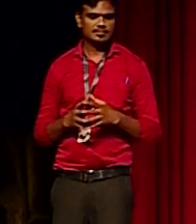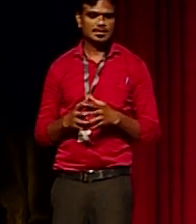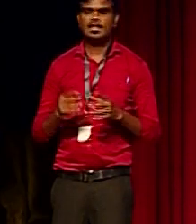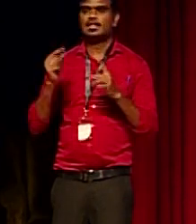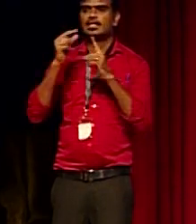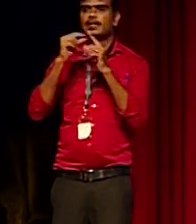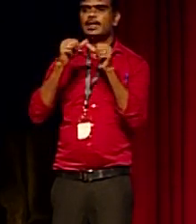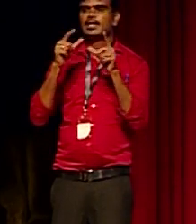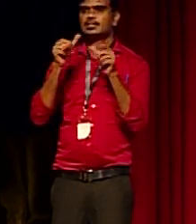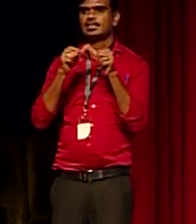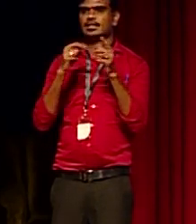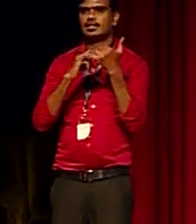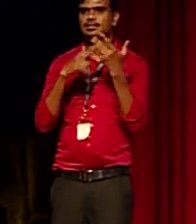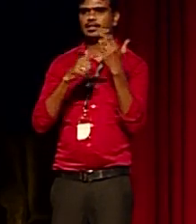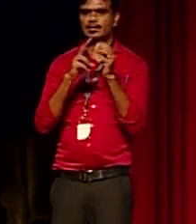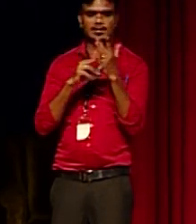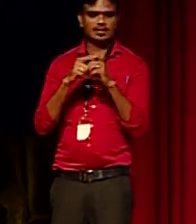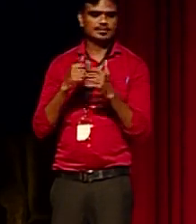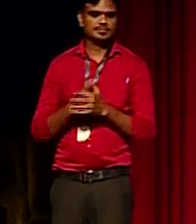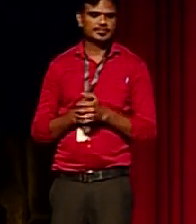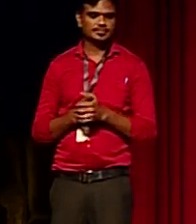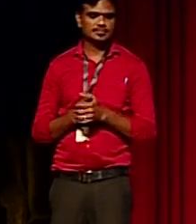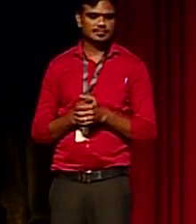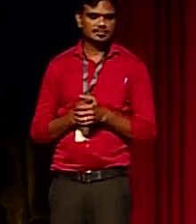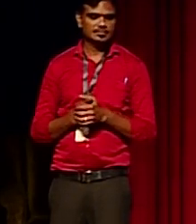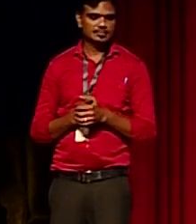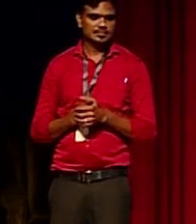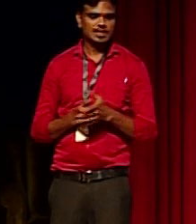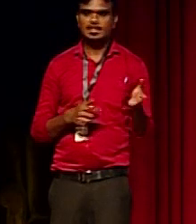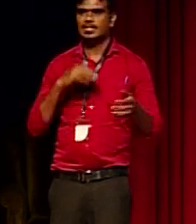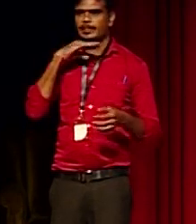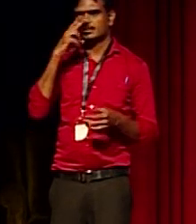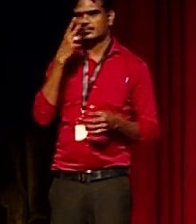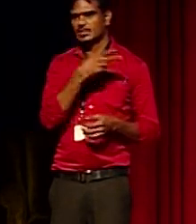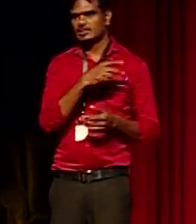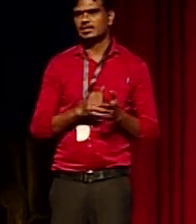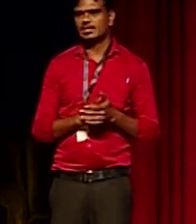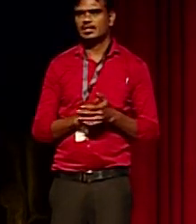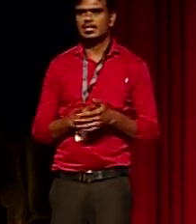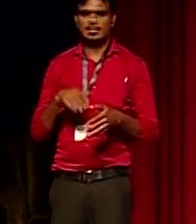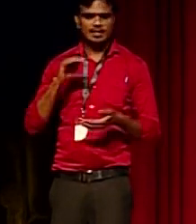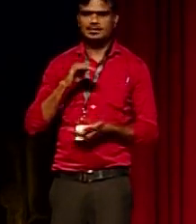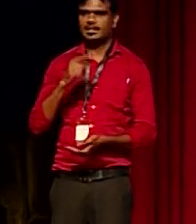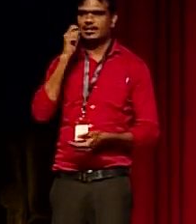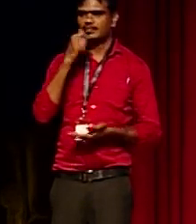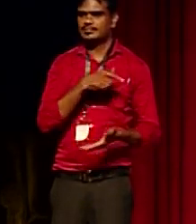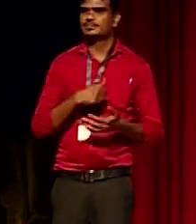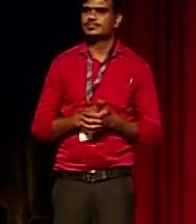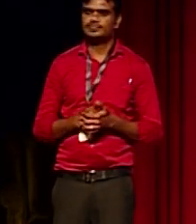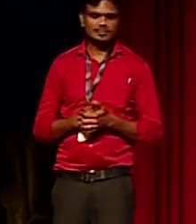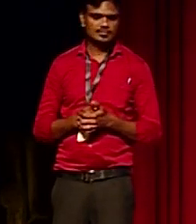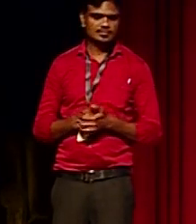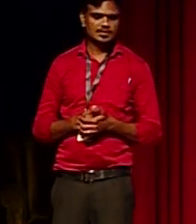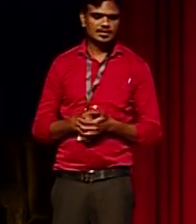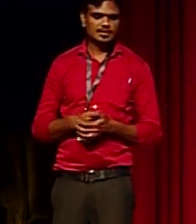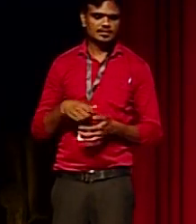This is Palestine a month ago. And you can see these patients. This child